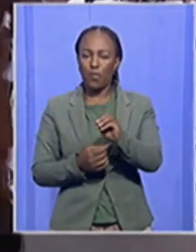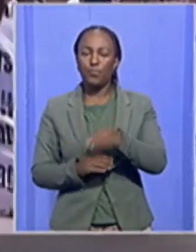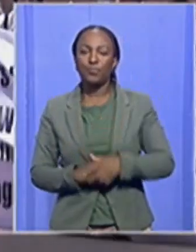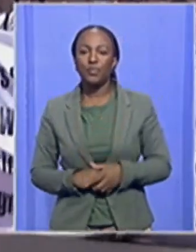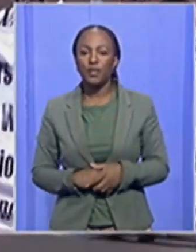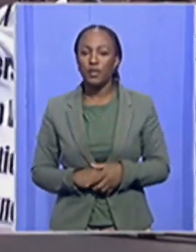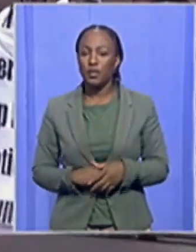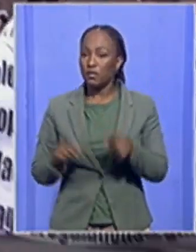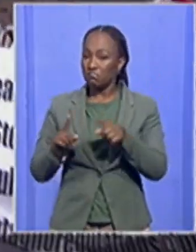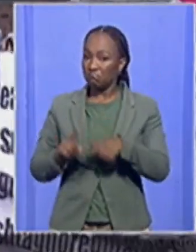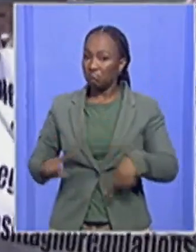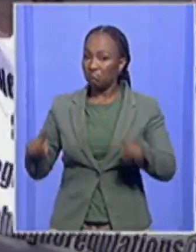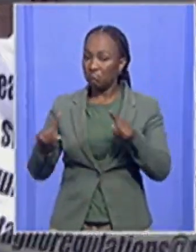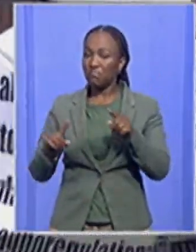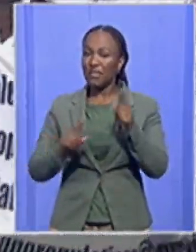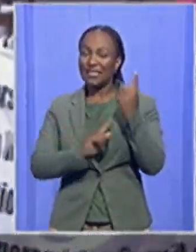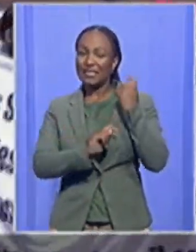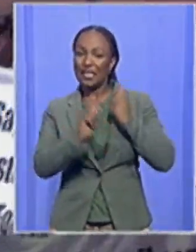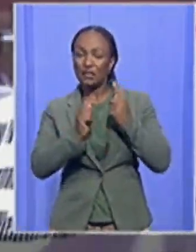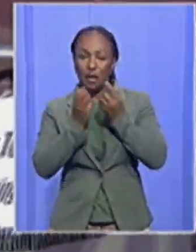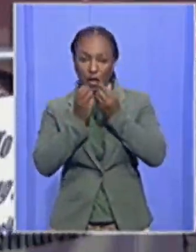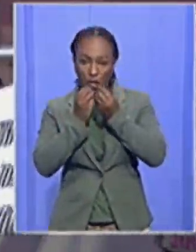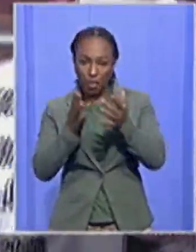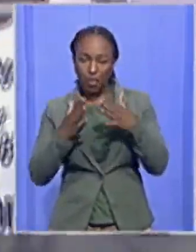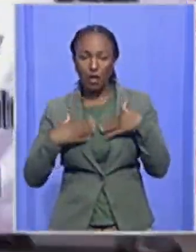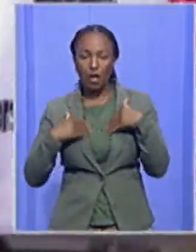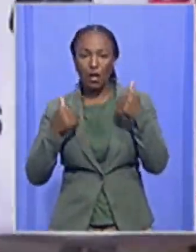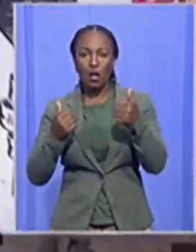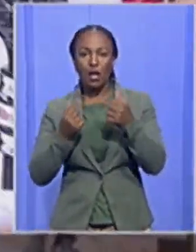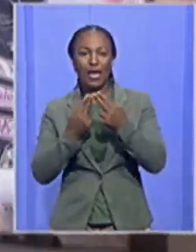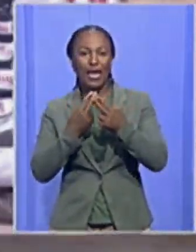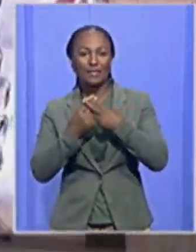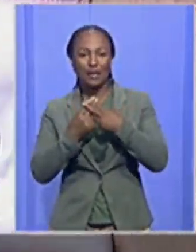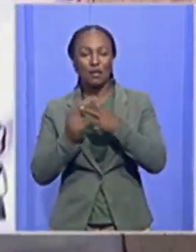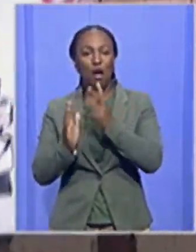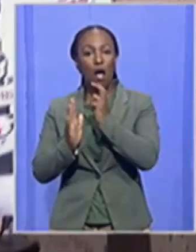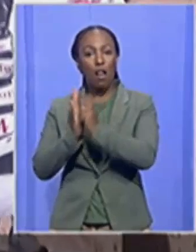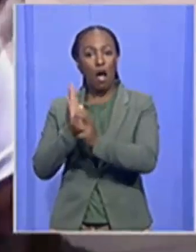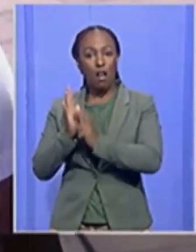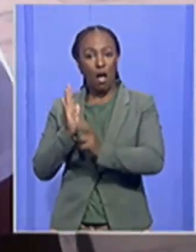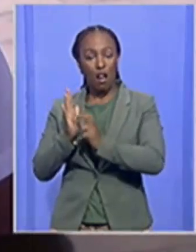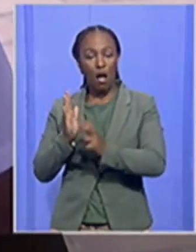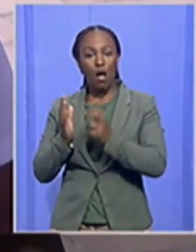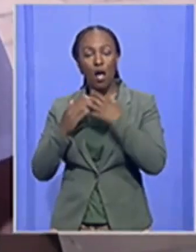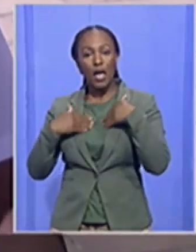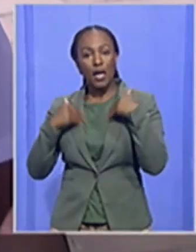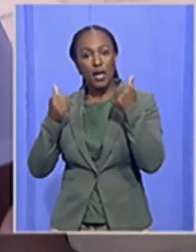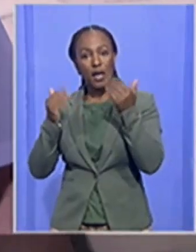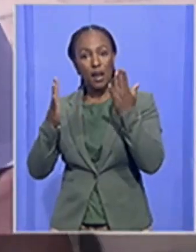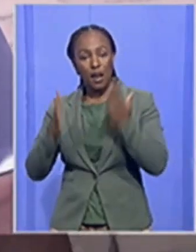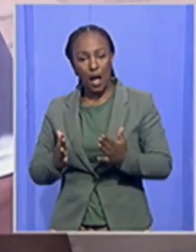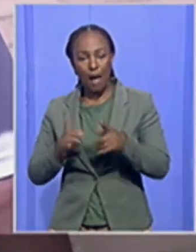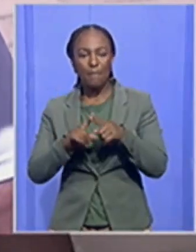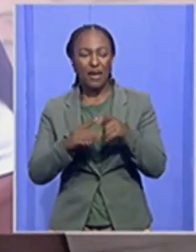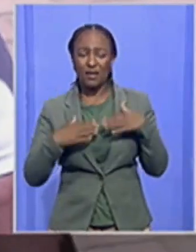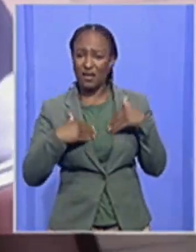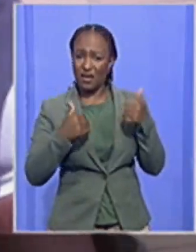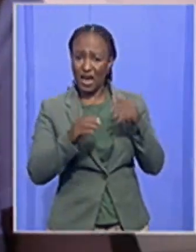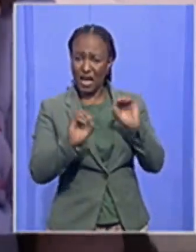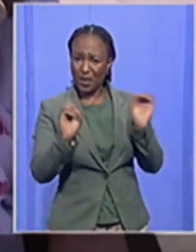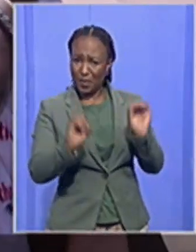di ikaeletse go tsweletsa letsholo leno la #No regulations for healers without healers go fitlhella